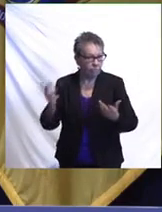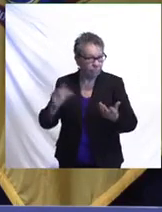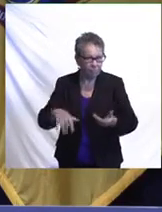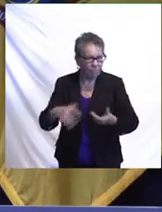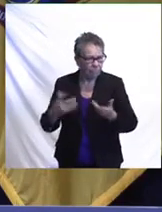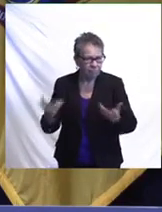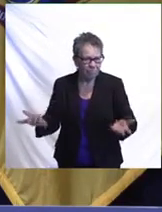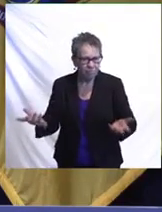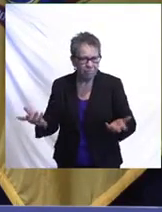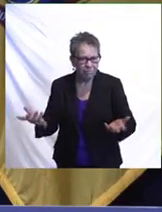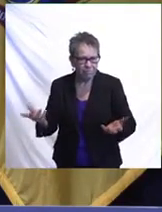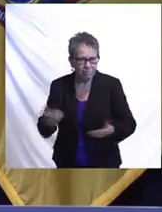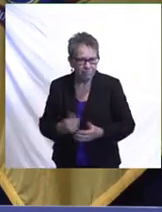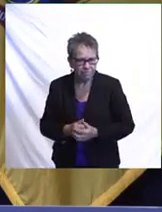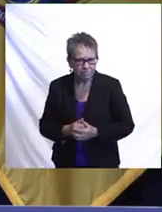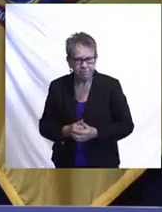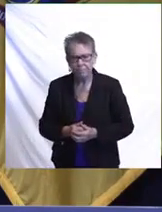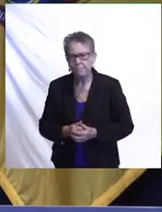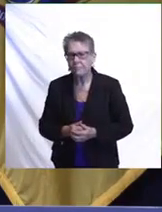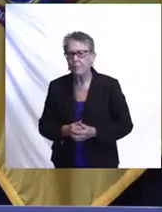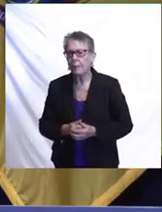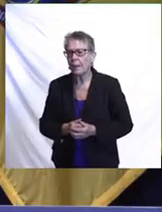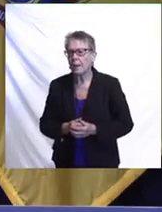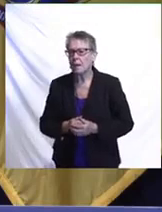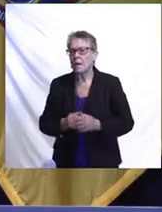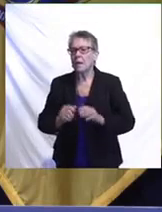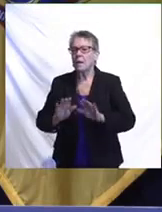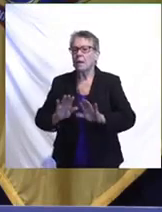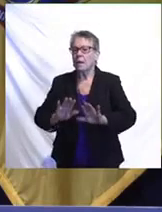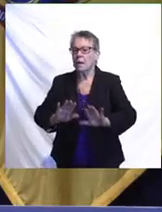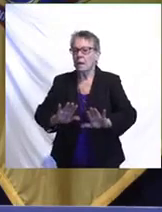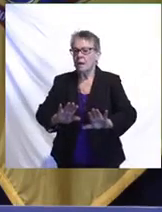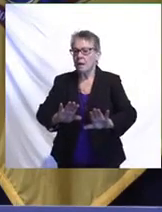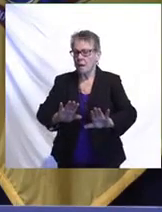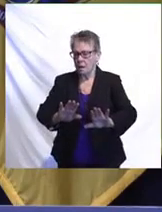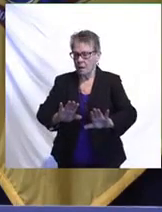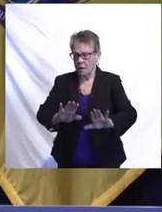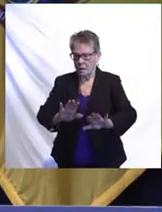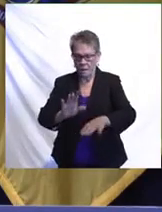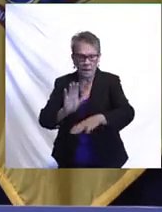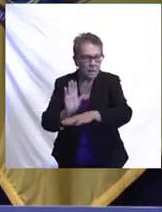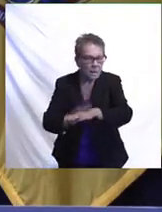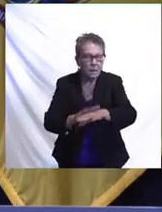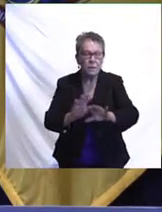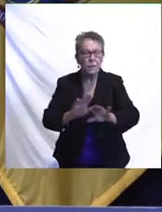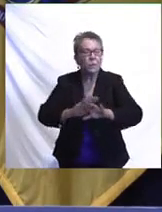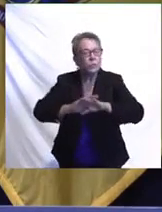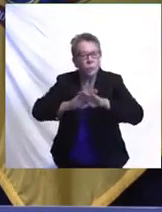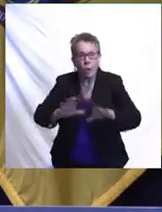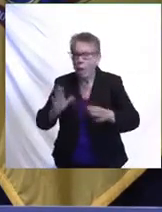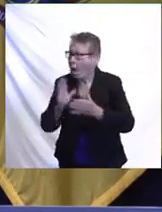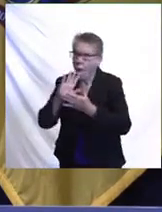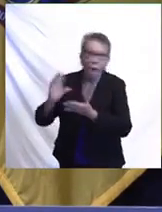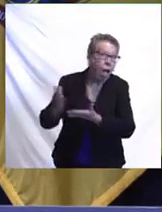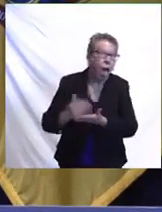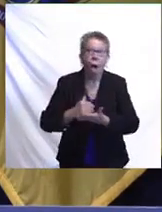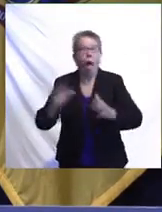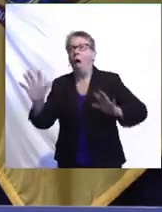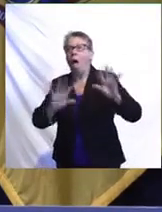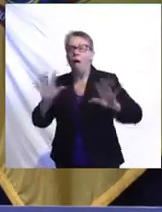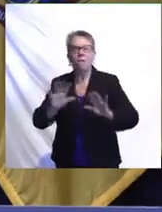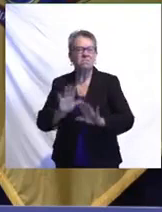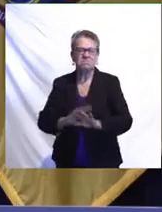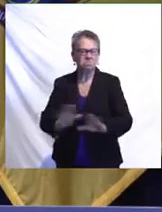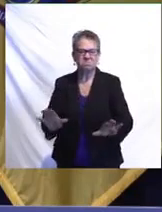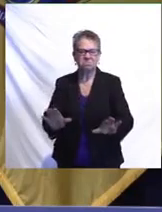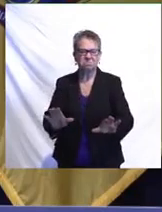say this. Do not get hysterical. Okay, so that is not warrant. We just don't know enough. So please don't do that.